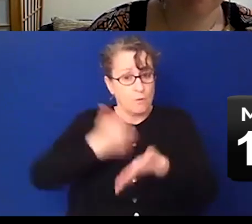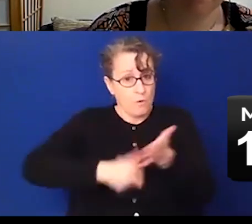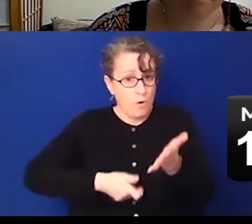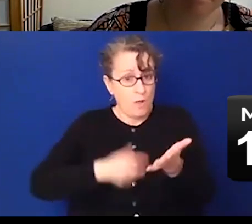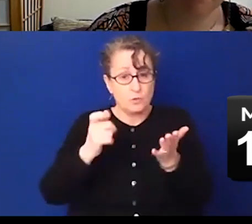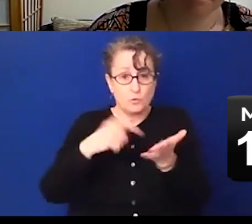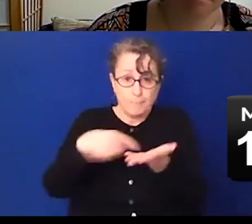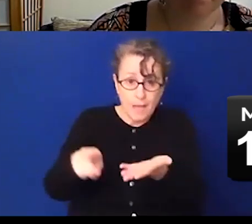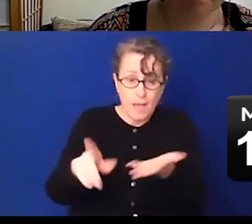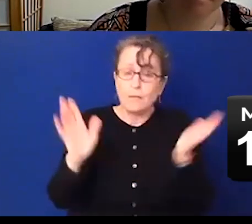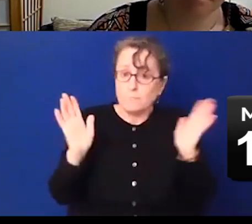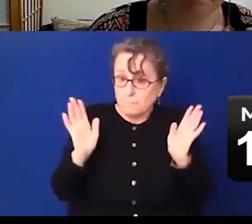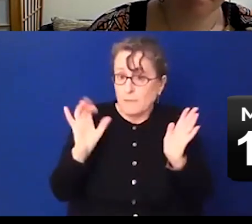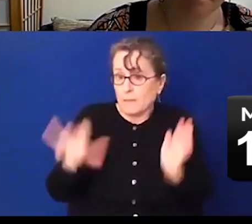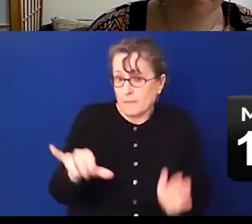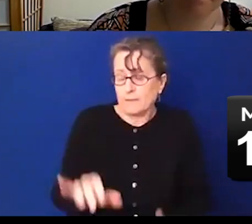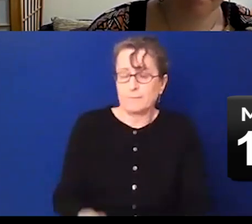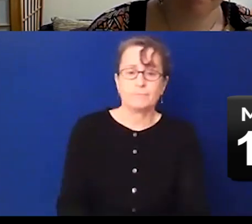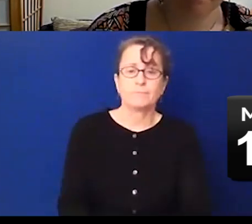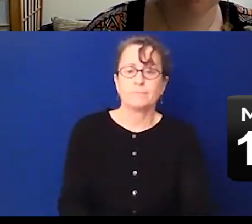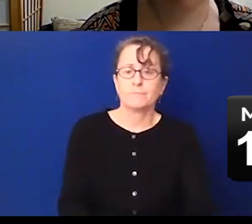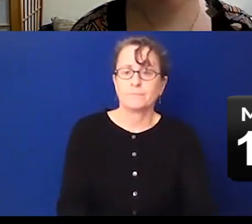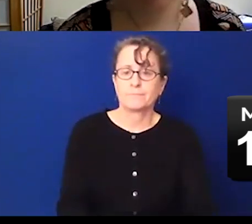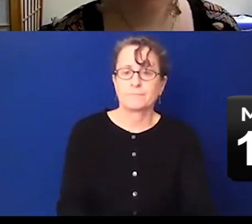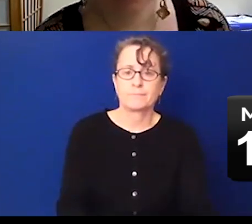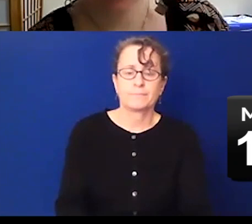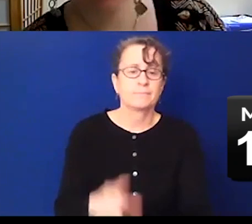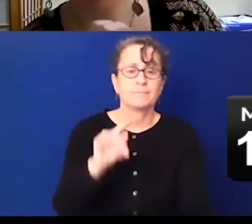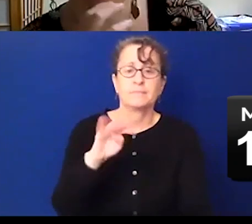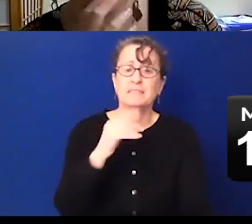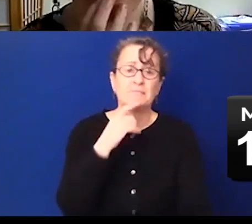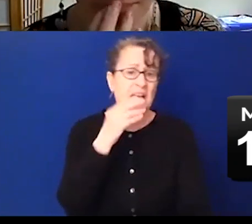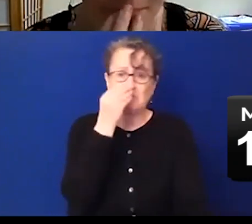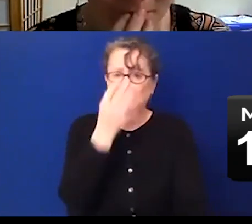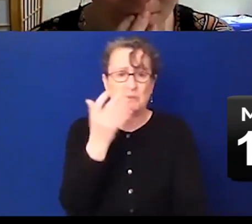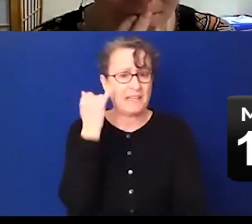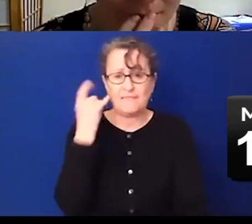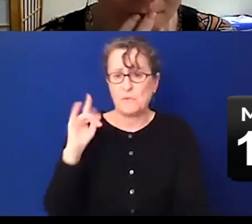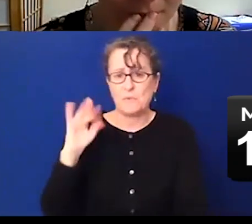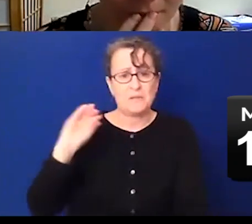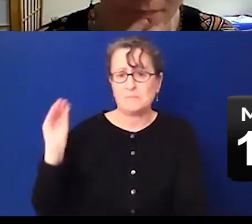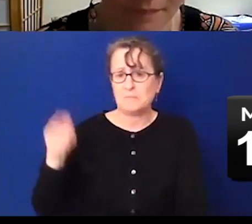Mm-hmm. Daniel? Well, I don't, Ian's really invested in the unanimous vote, so.